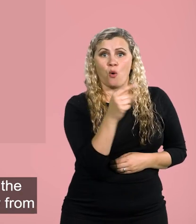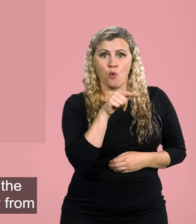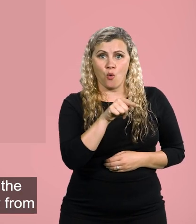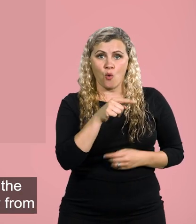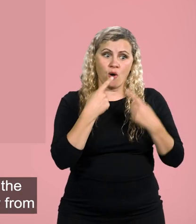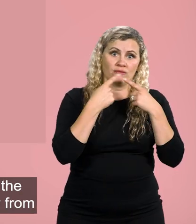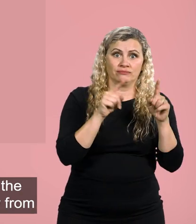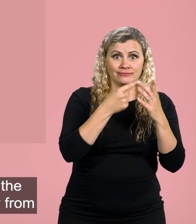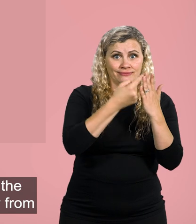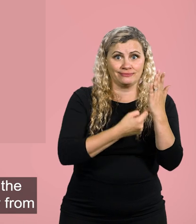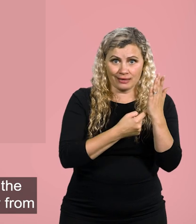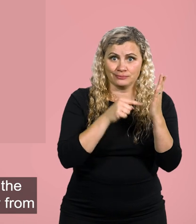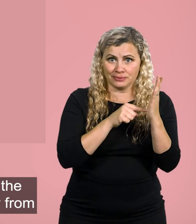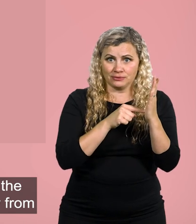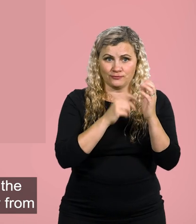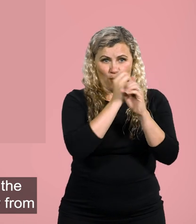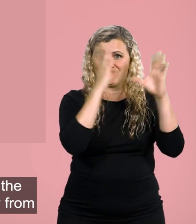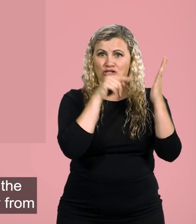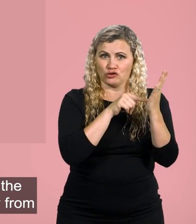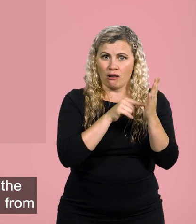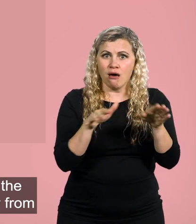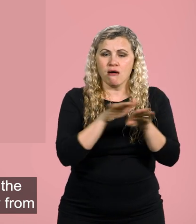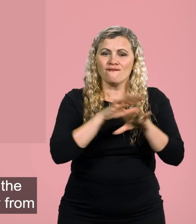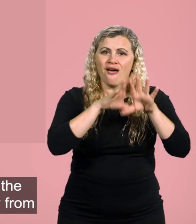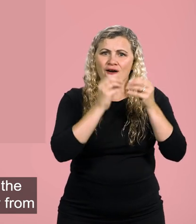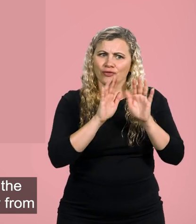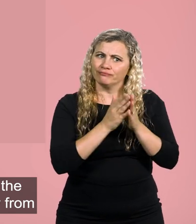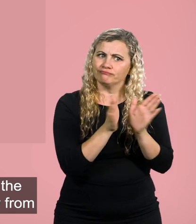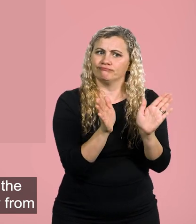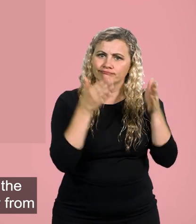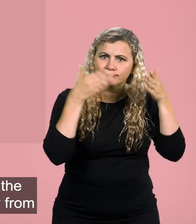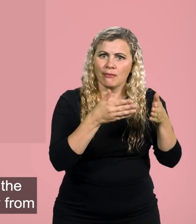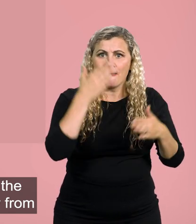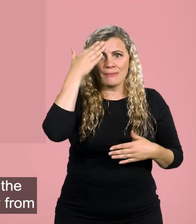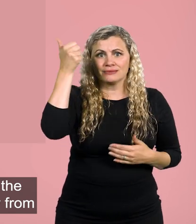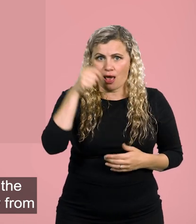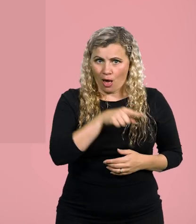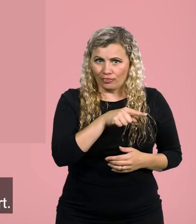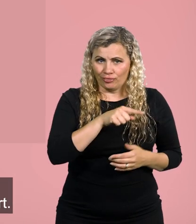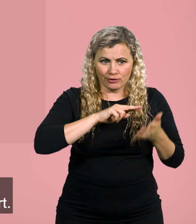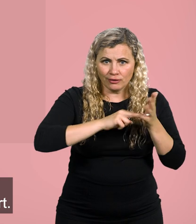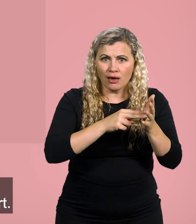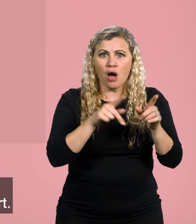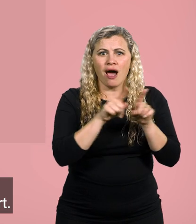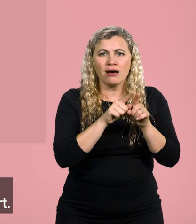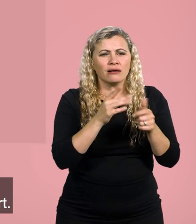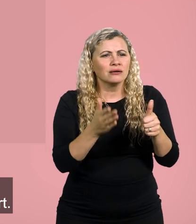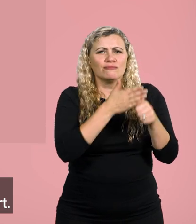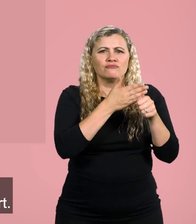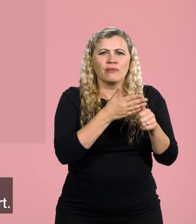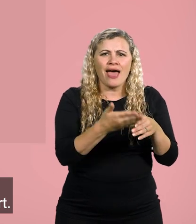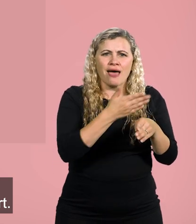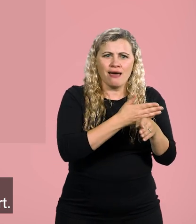them the first four vision statements cover the breadth of the mental health strategy from primary prevention